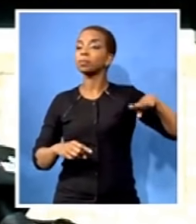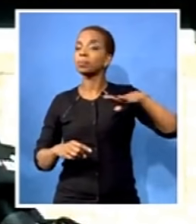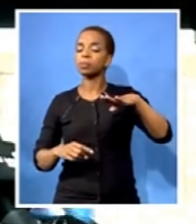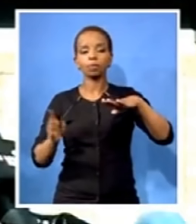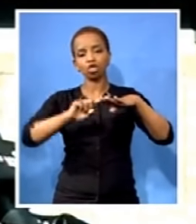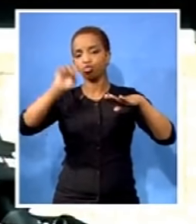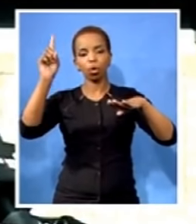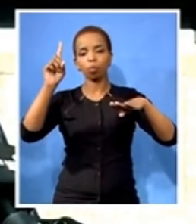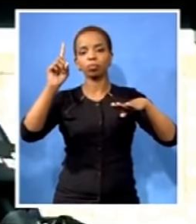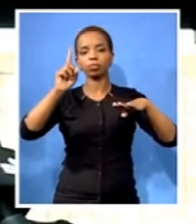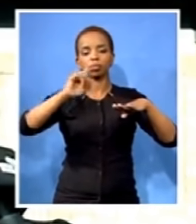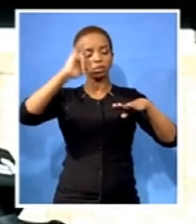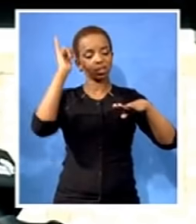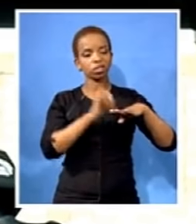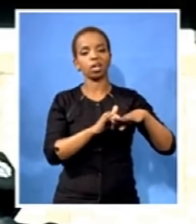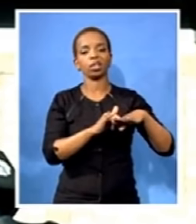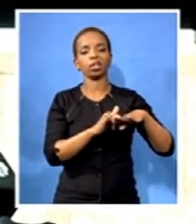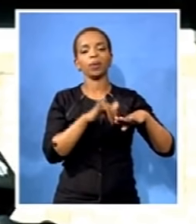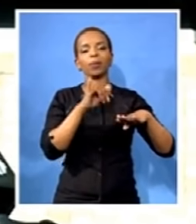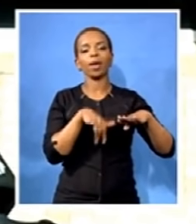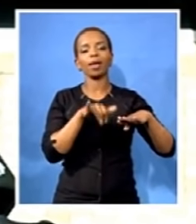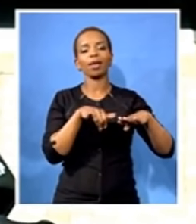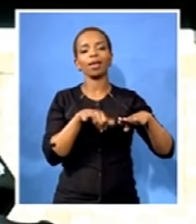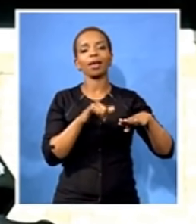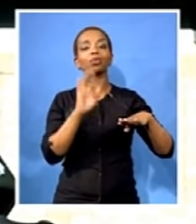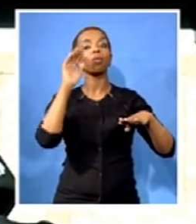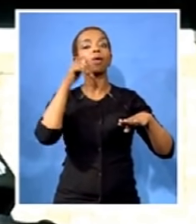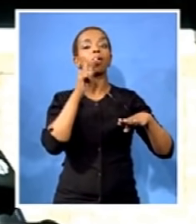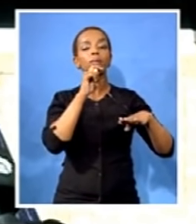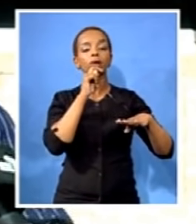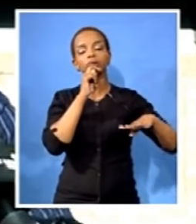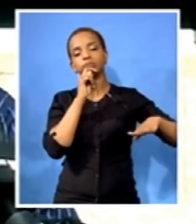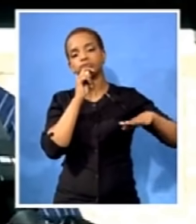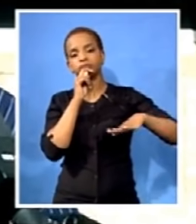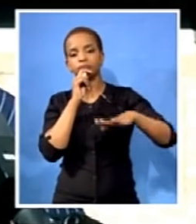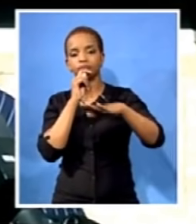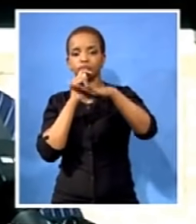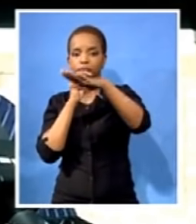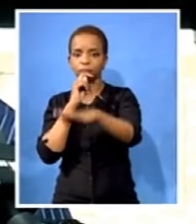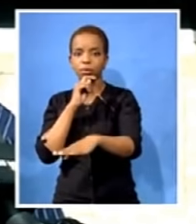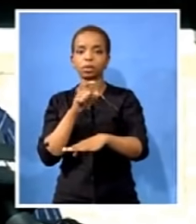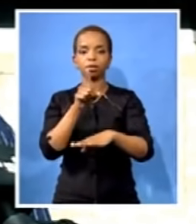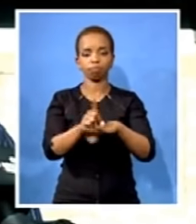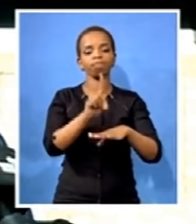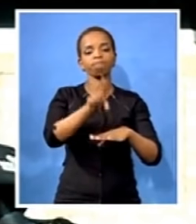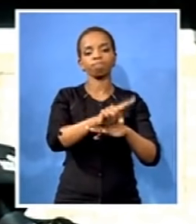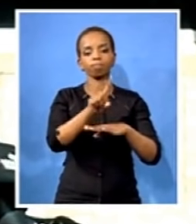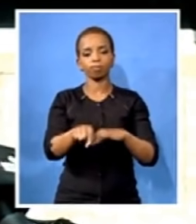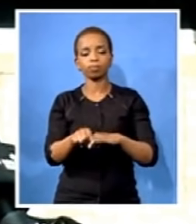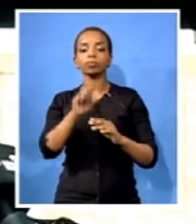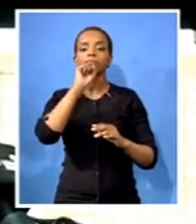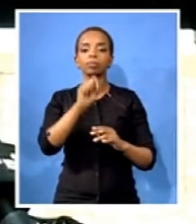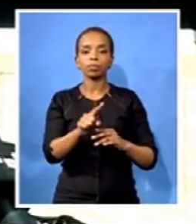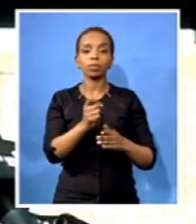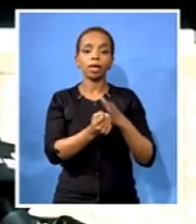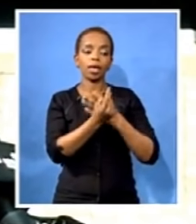stop on the side of the road and so on. So that is what happened. It's a major thing for us in transport. We